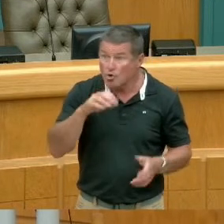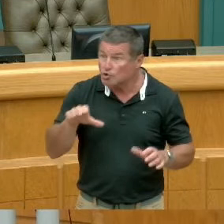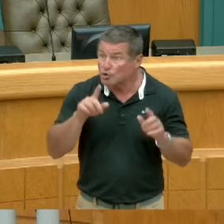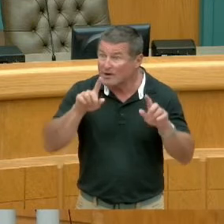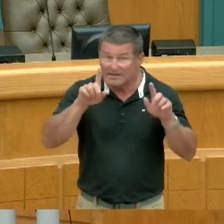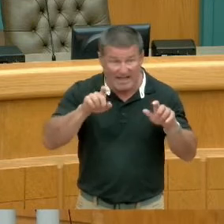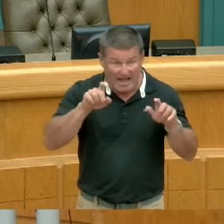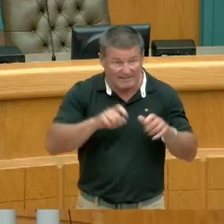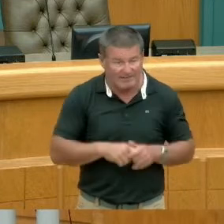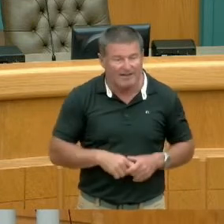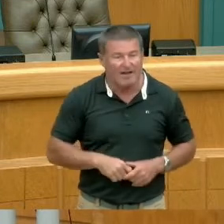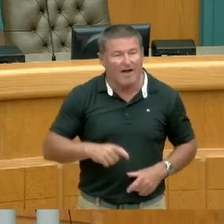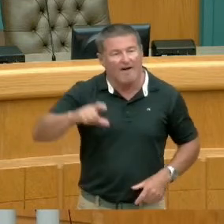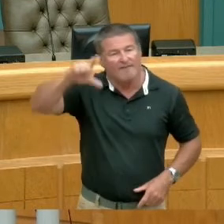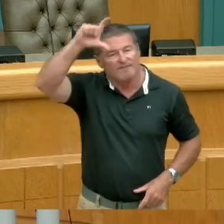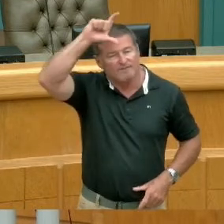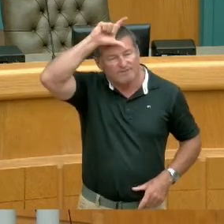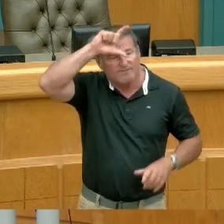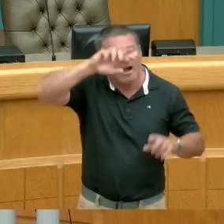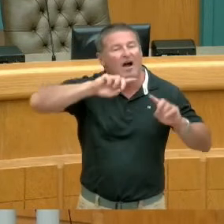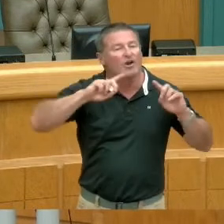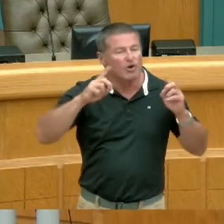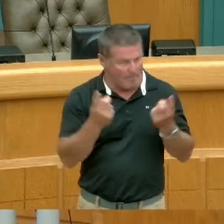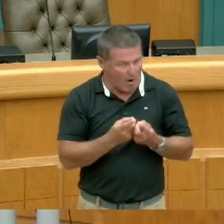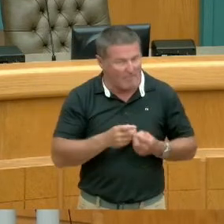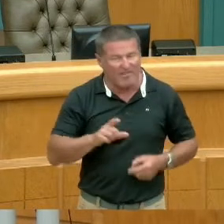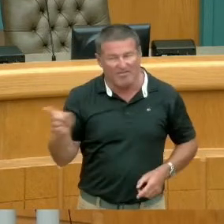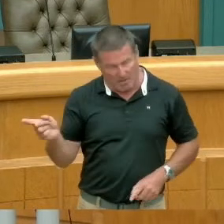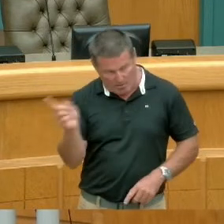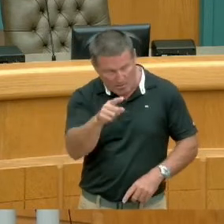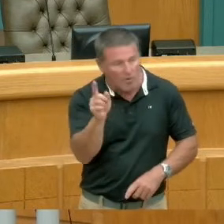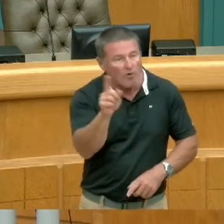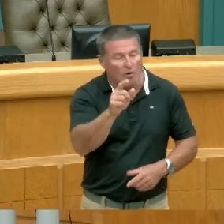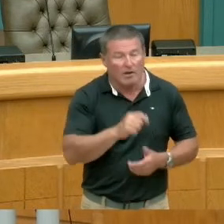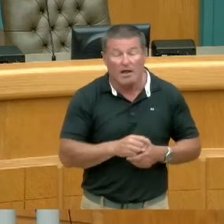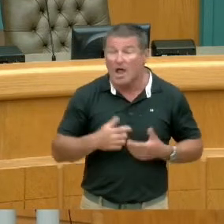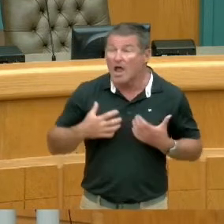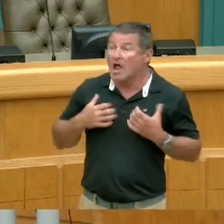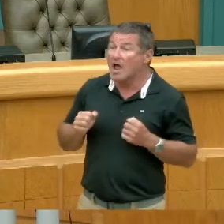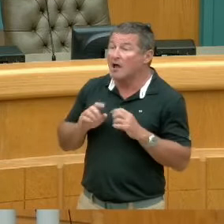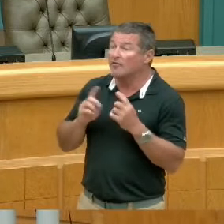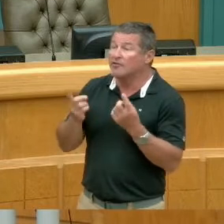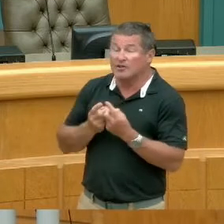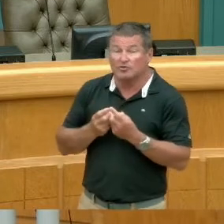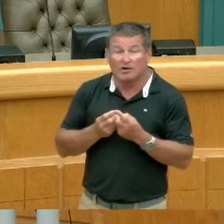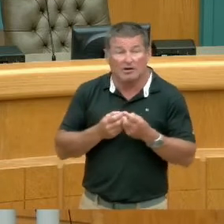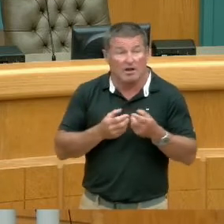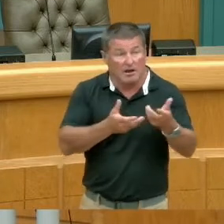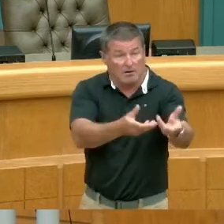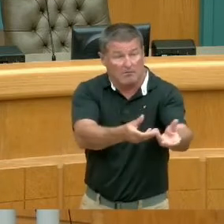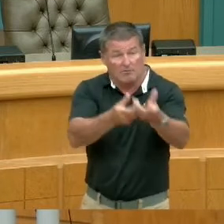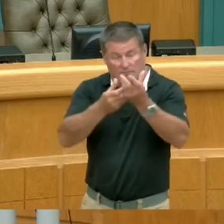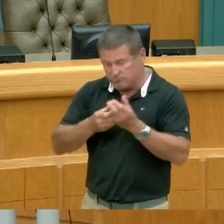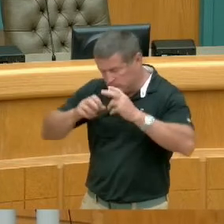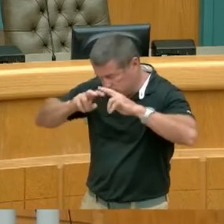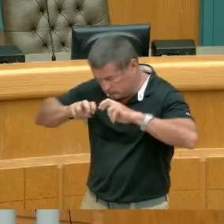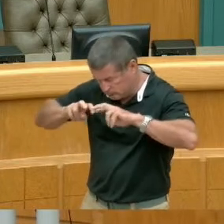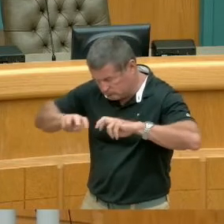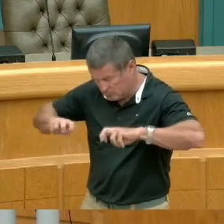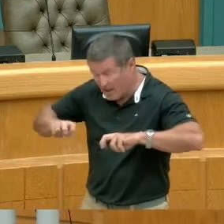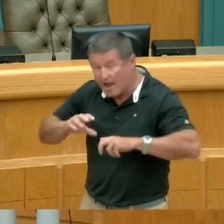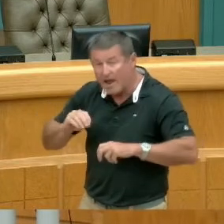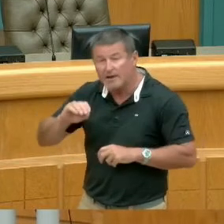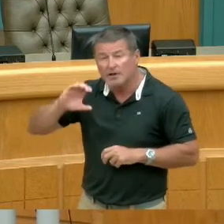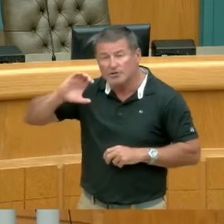all the swabbing for the residents and for the staff. And then the health district is doing some of the analyzing, as well as Christus Spawn.